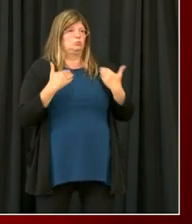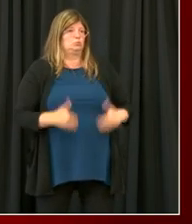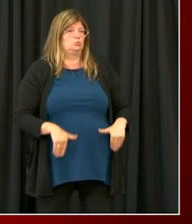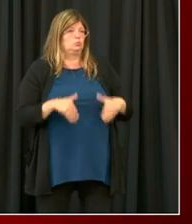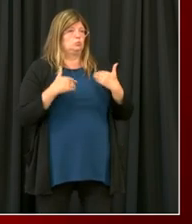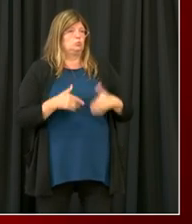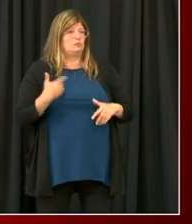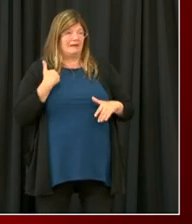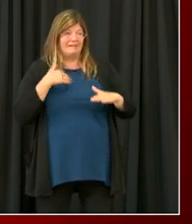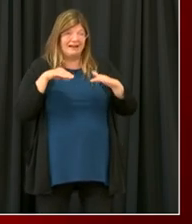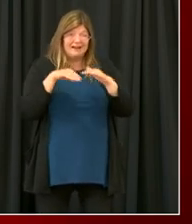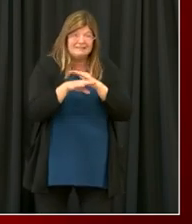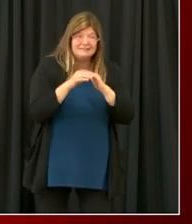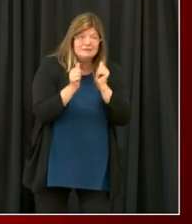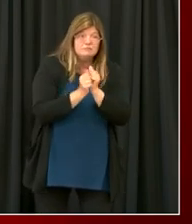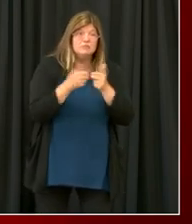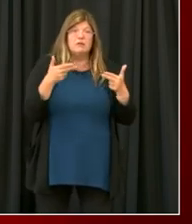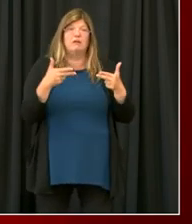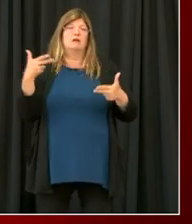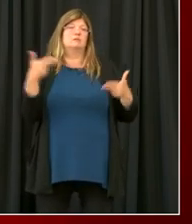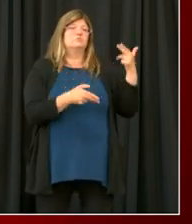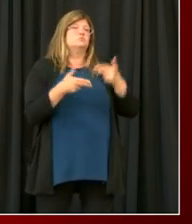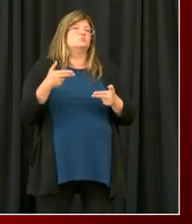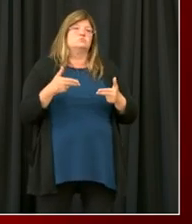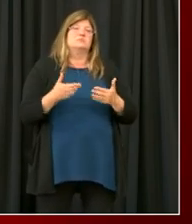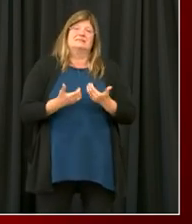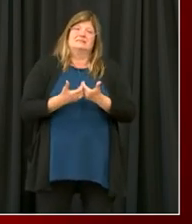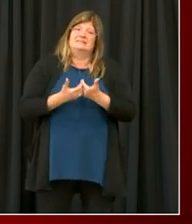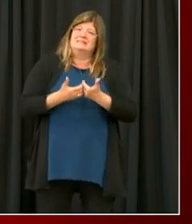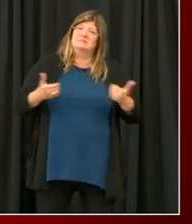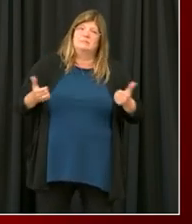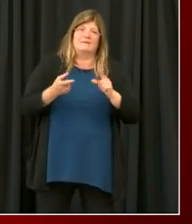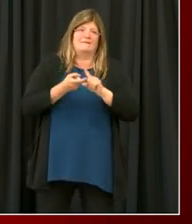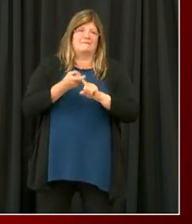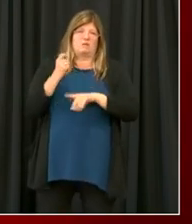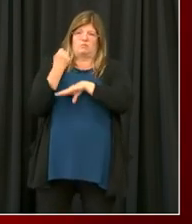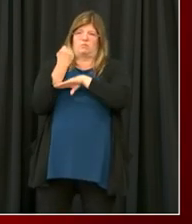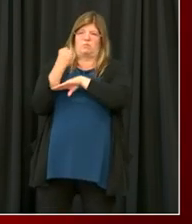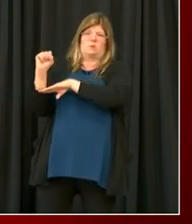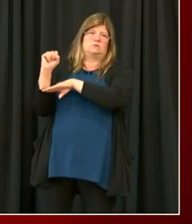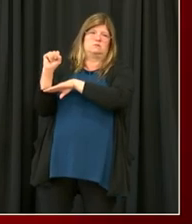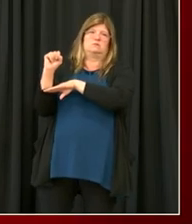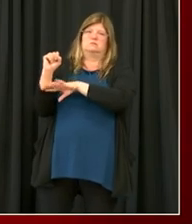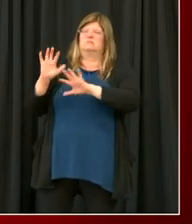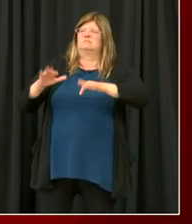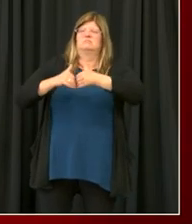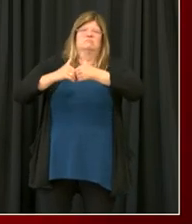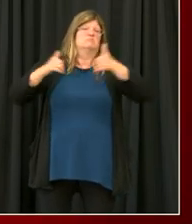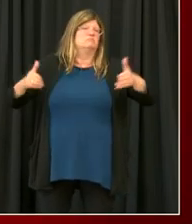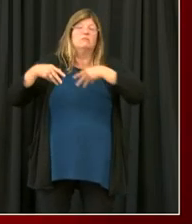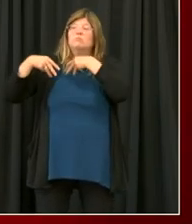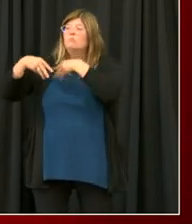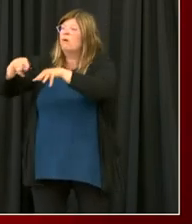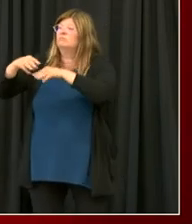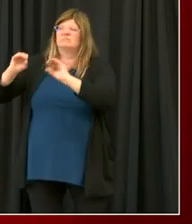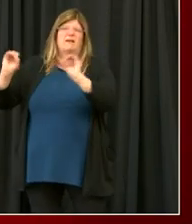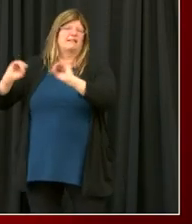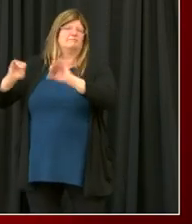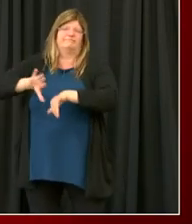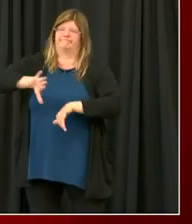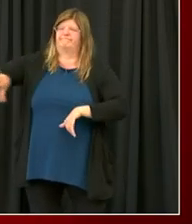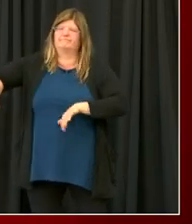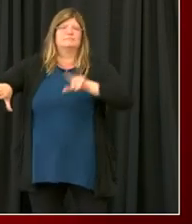guns, stashing guns, shooting guns in broad daylight on a street, and how we need everybody in the